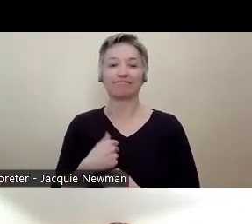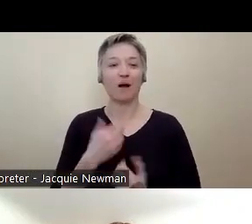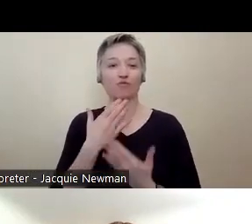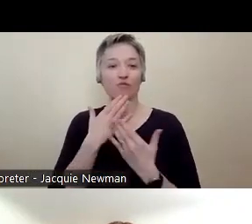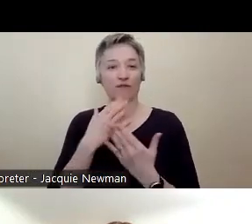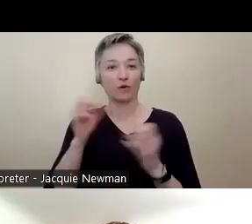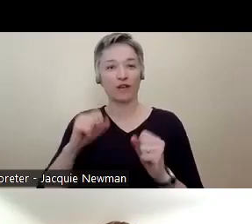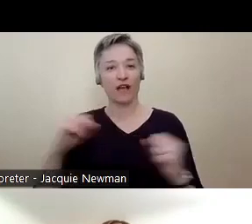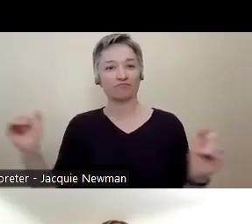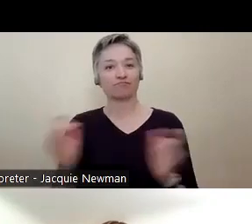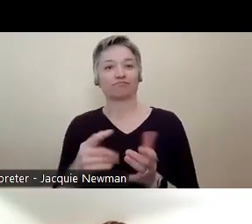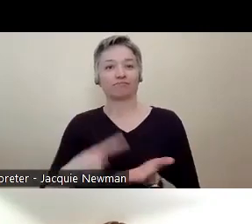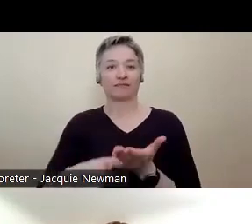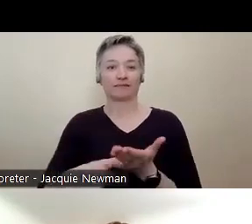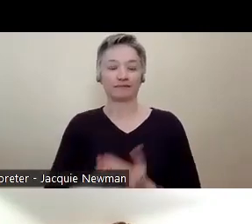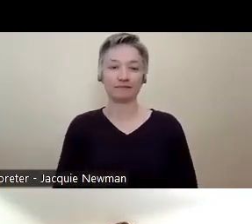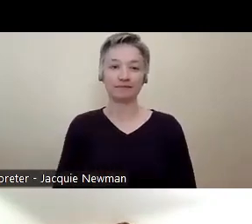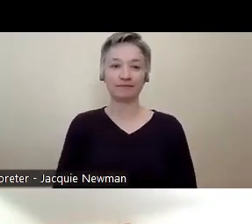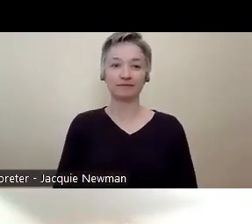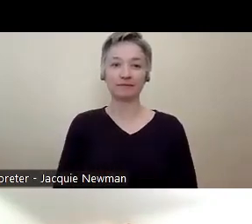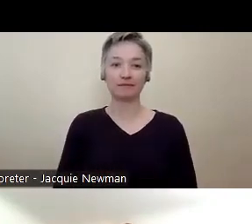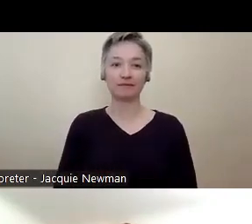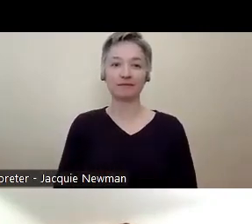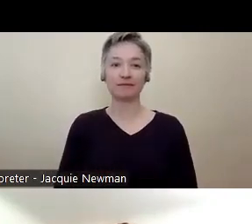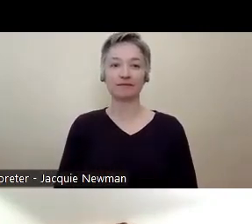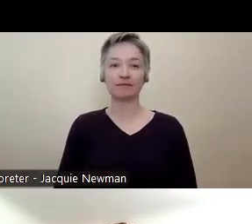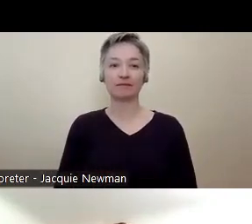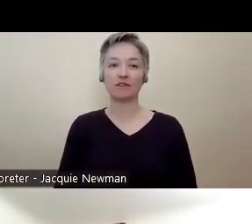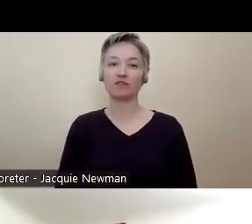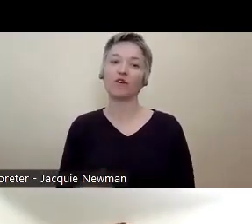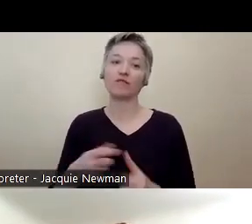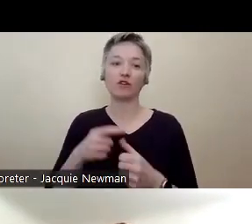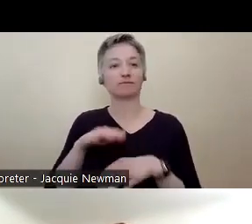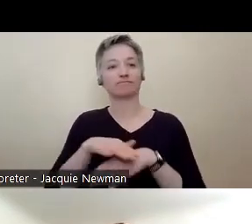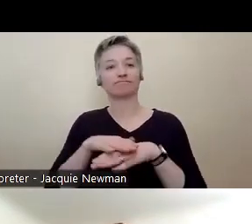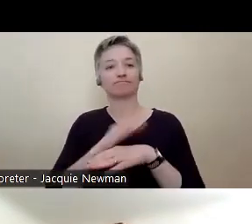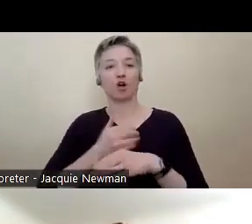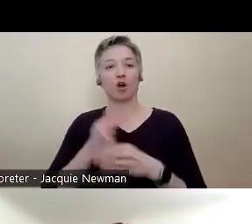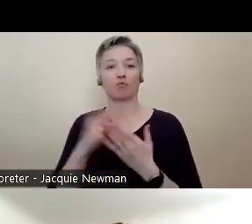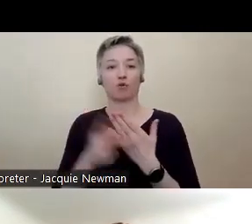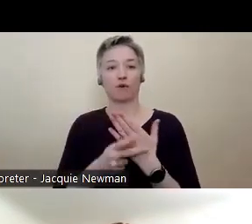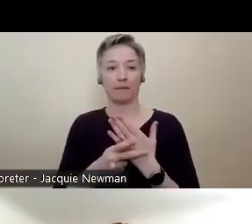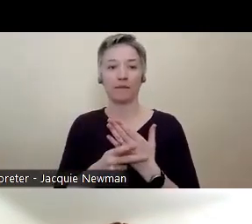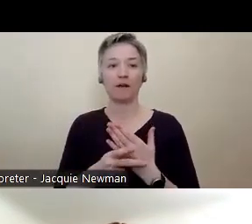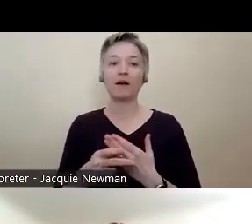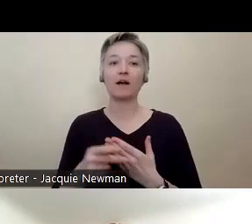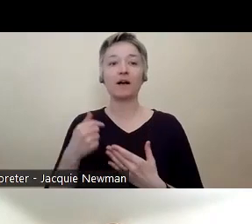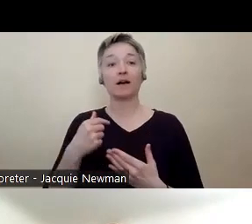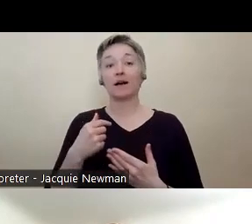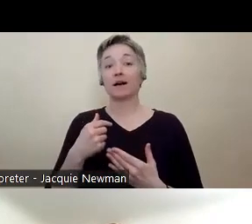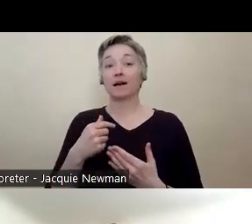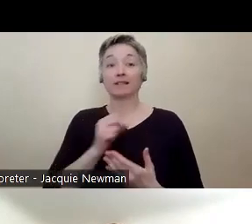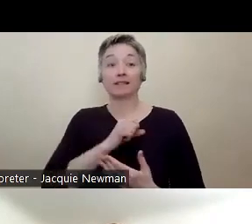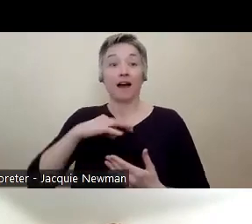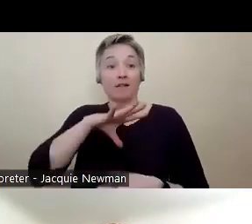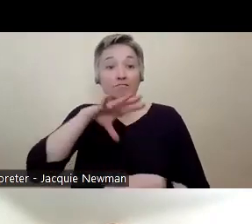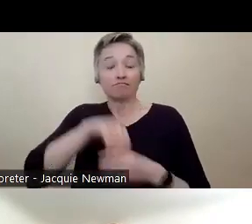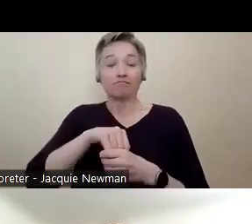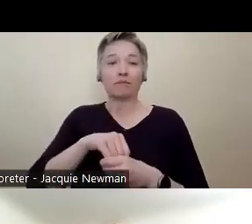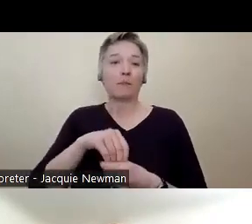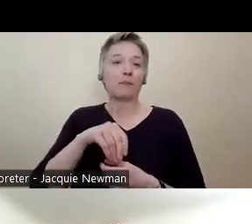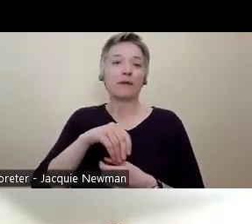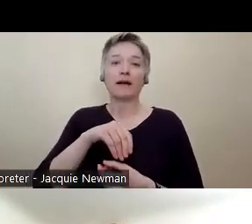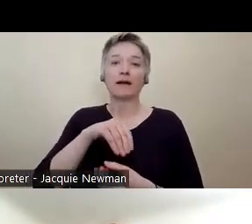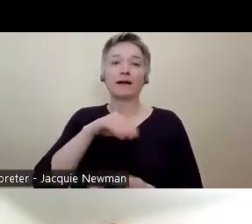talk about this. So a little bit about our program. We're comprised of medical doctors and